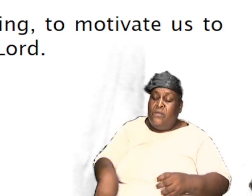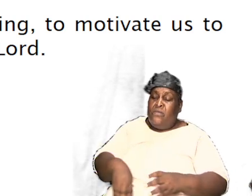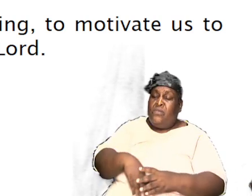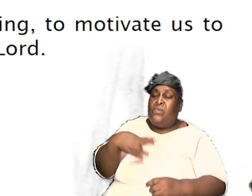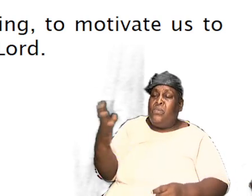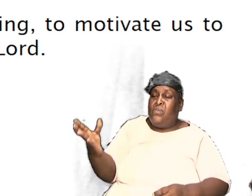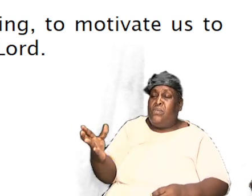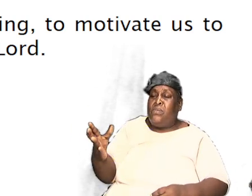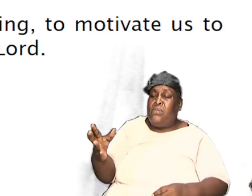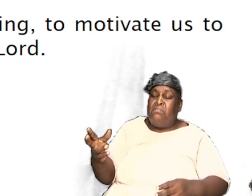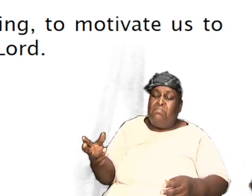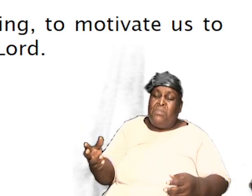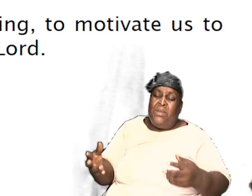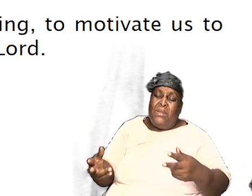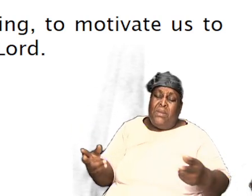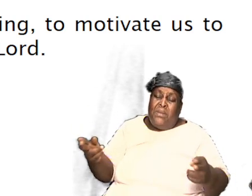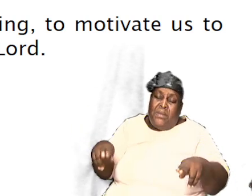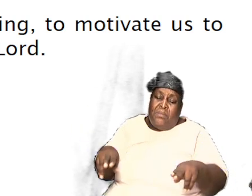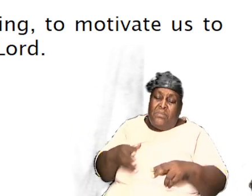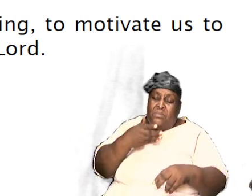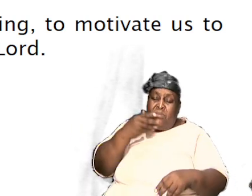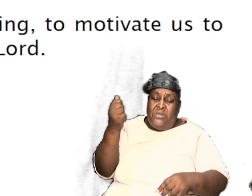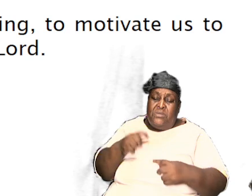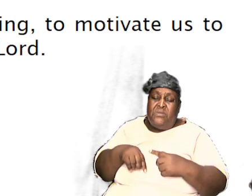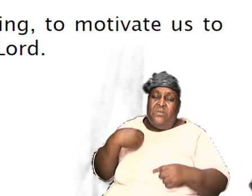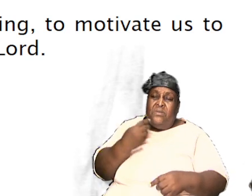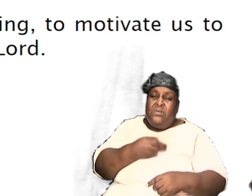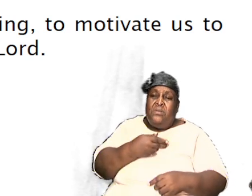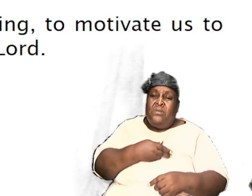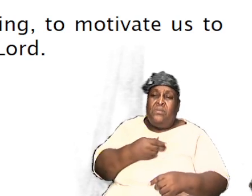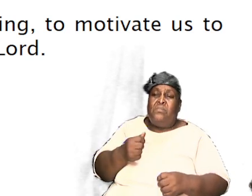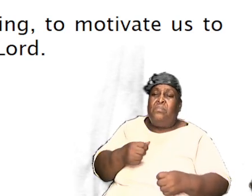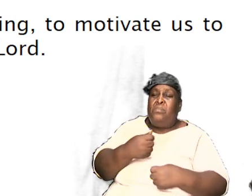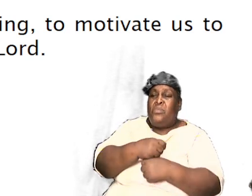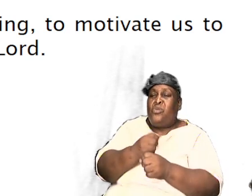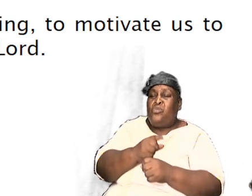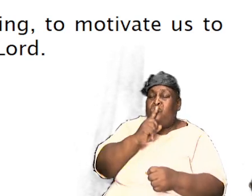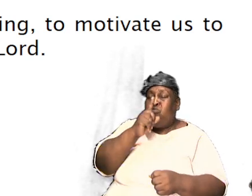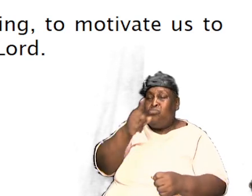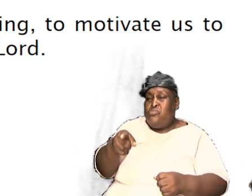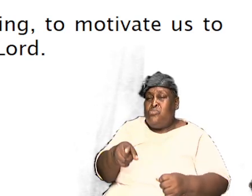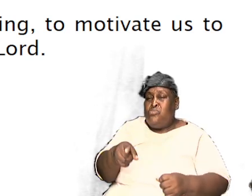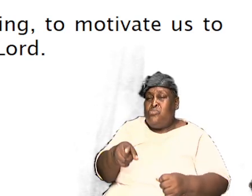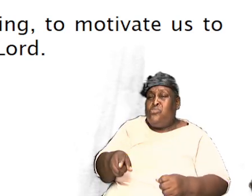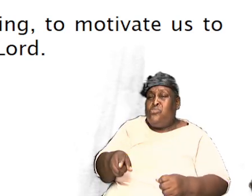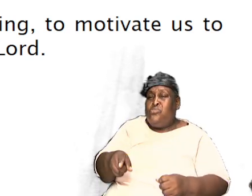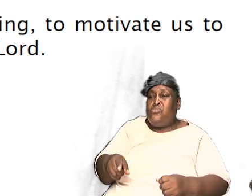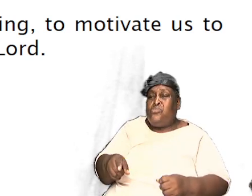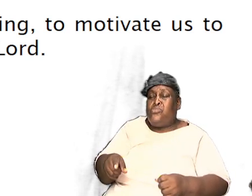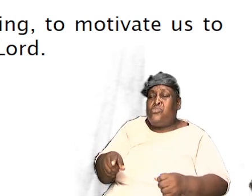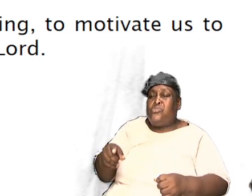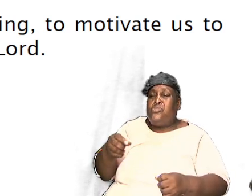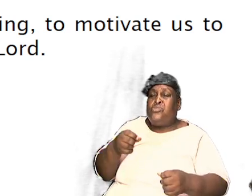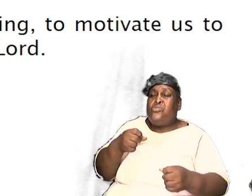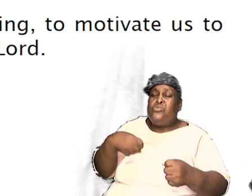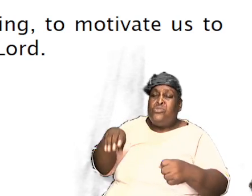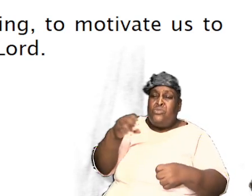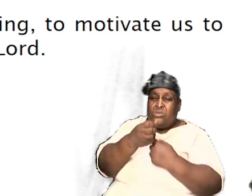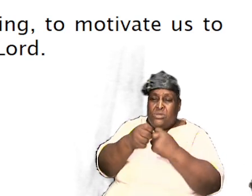to go to this place where, you know, we make sure that we're footing. Firm to the